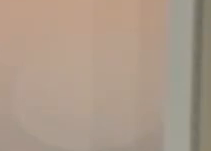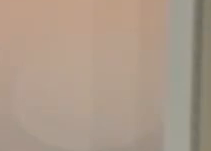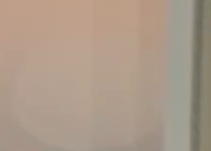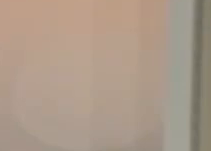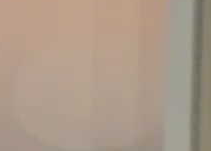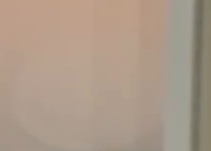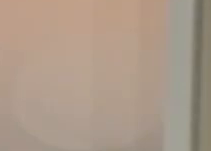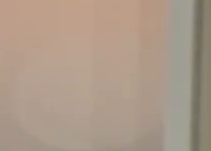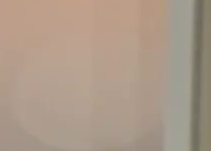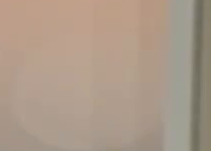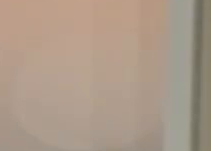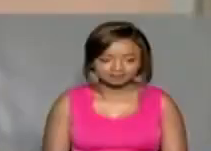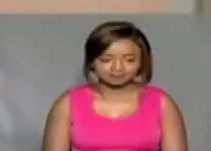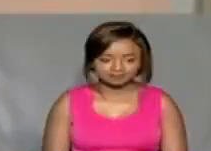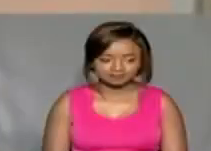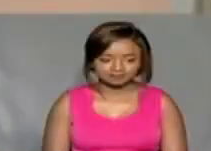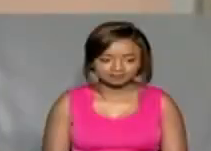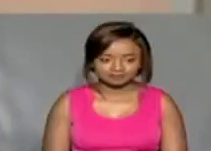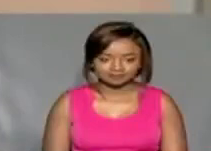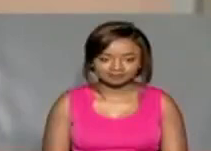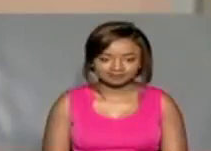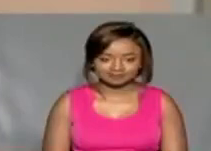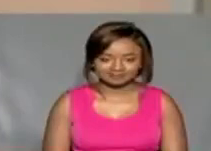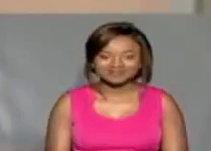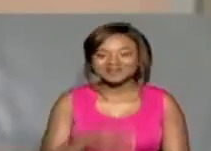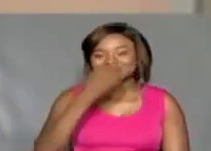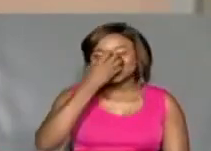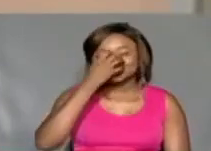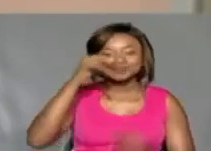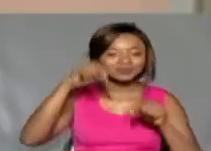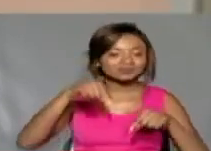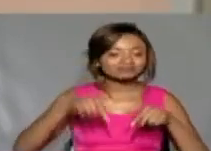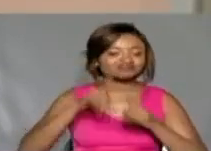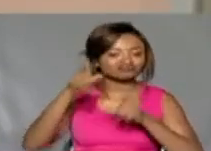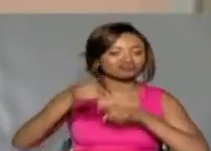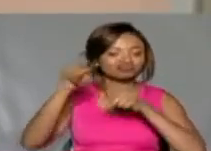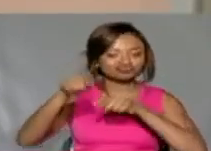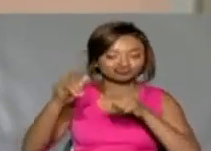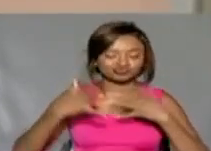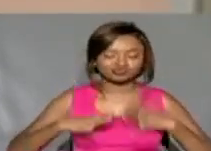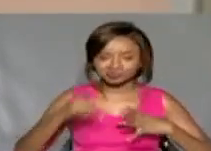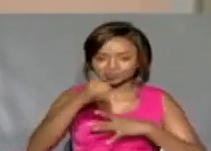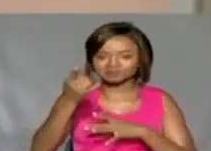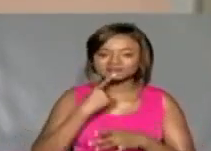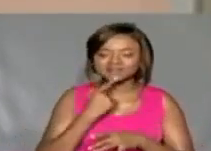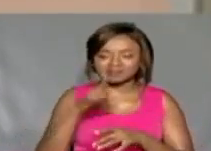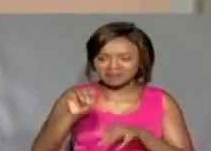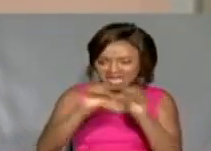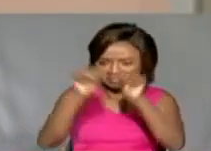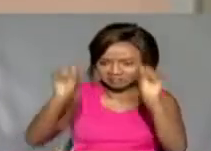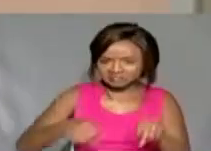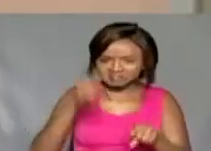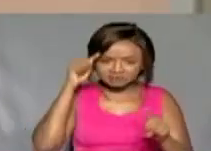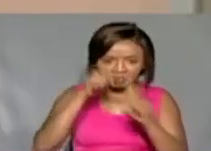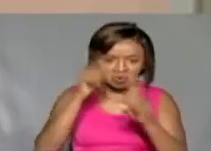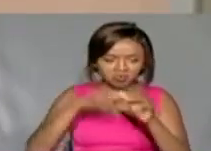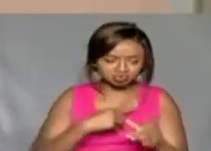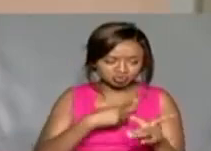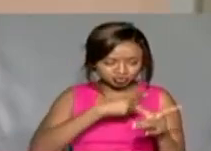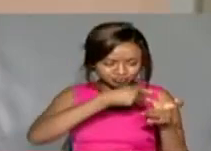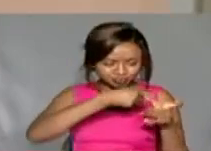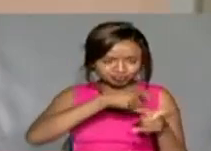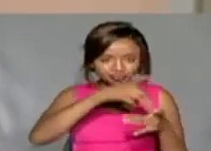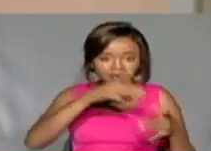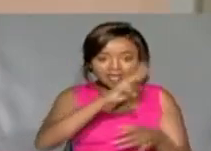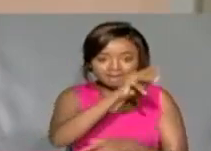officials, dubbed the system or deep state that he claims was using their state power to intimidate members of parliament allied to him. Ruto,